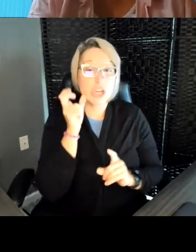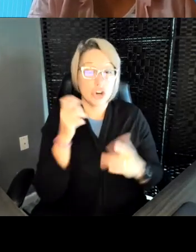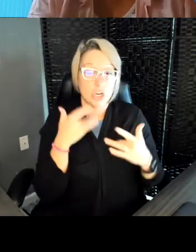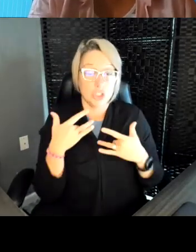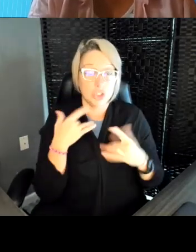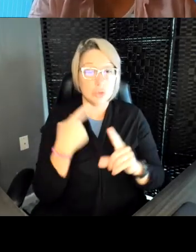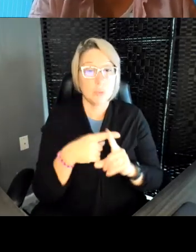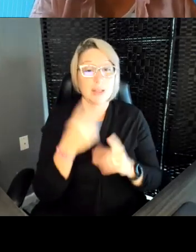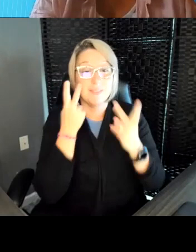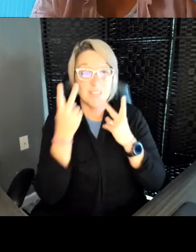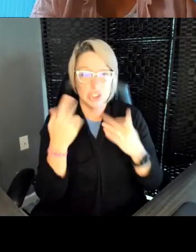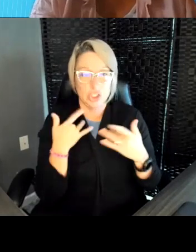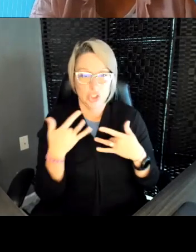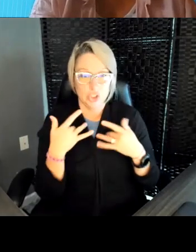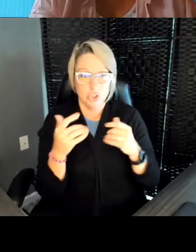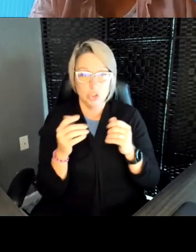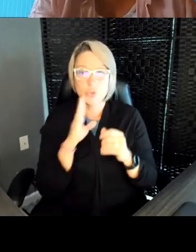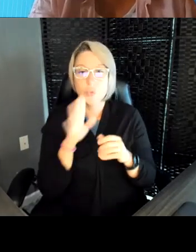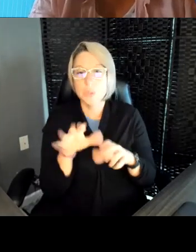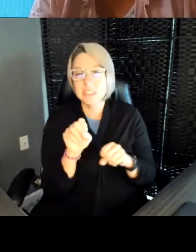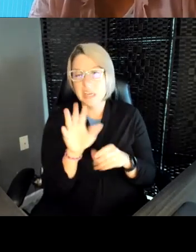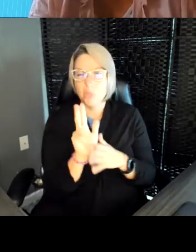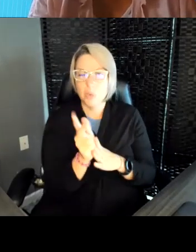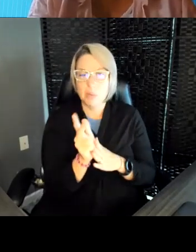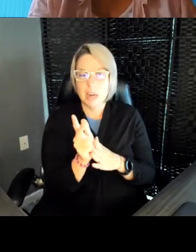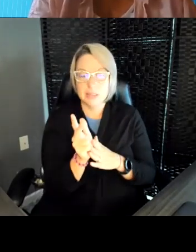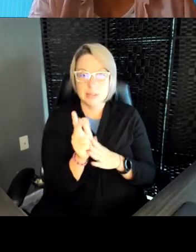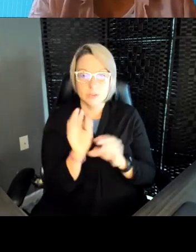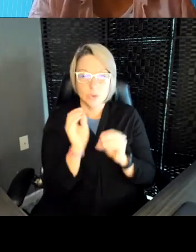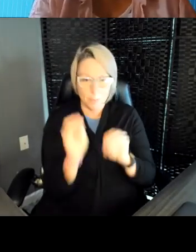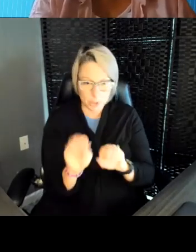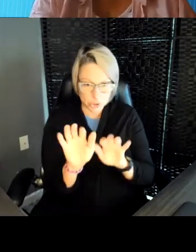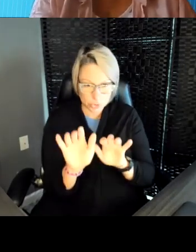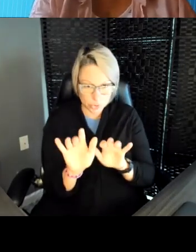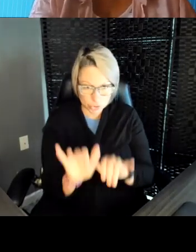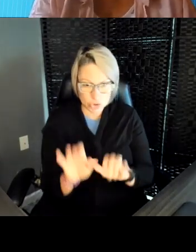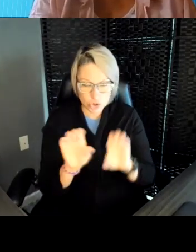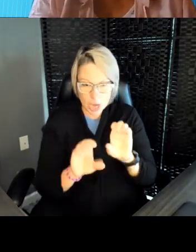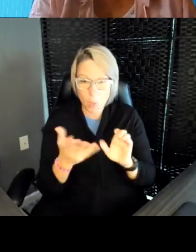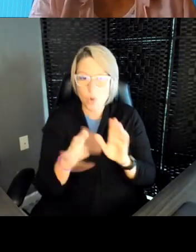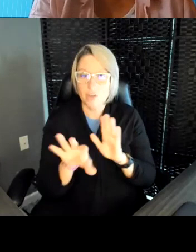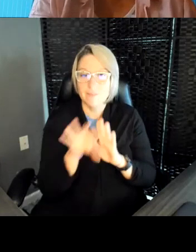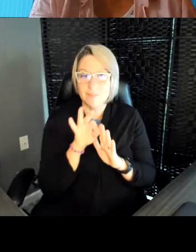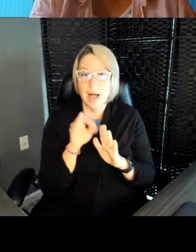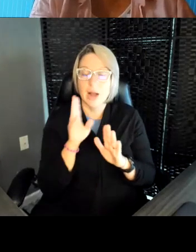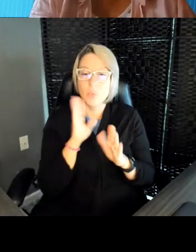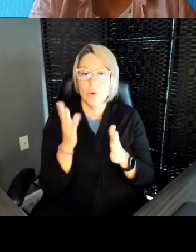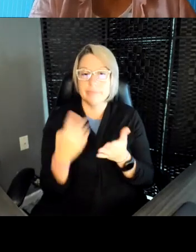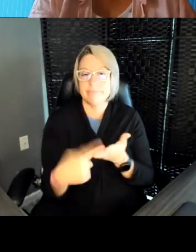And then we're just going to take about 3 minutes, put in the chat what you found out, and then we'll just do a quick talk about